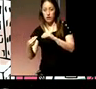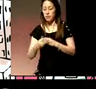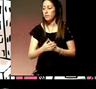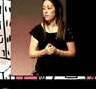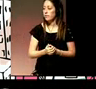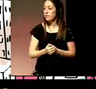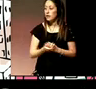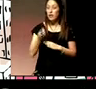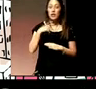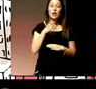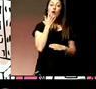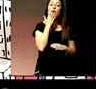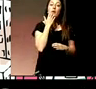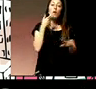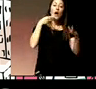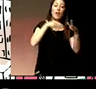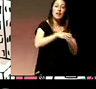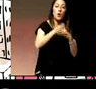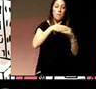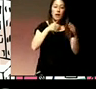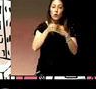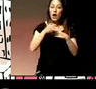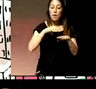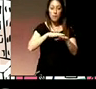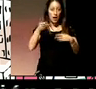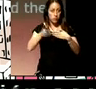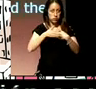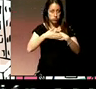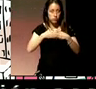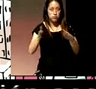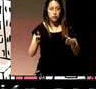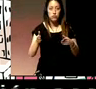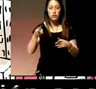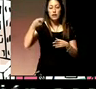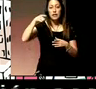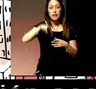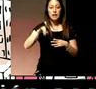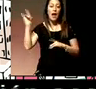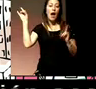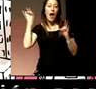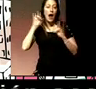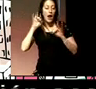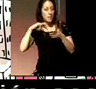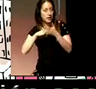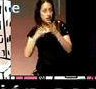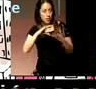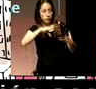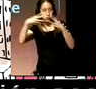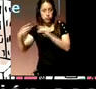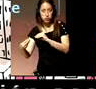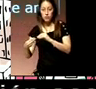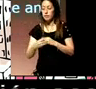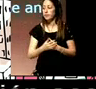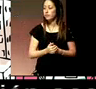loops, did the signage, introduced alarm systems for people, and personal emergency egress plans for those who